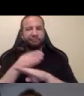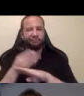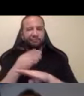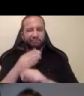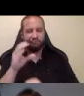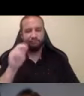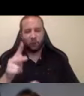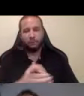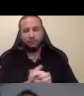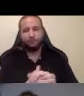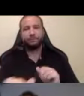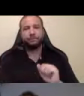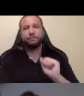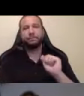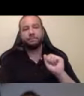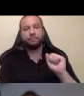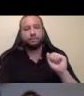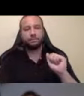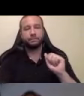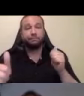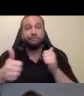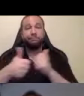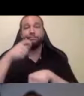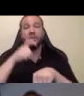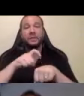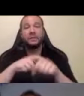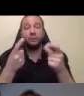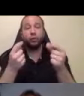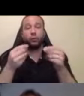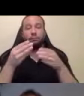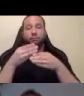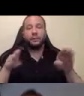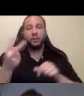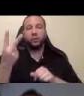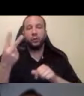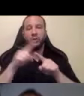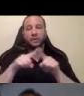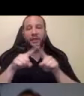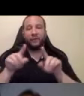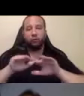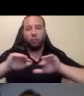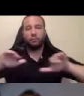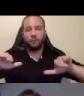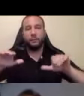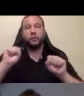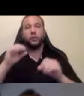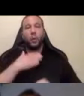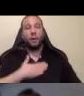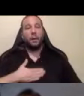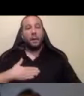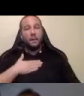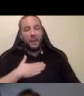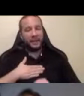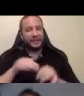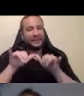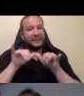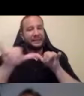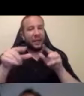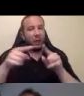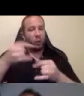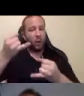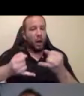time together tonight in breakouts to ensure that your perspective is represented. So please stick around for those. That